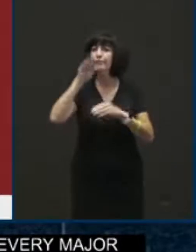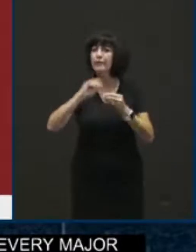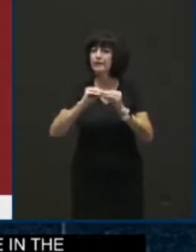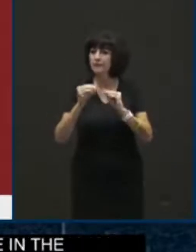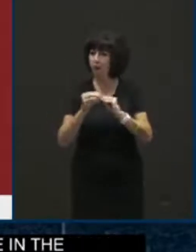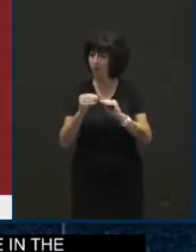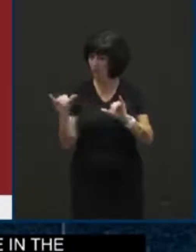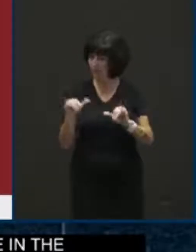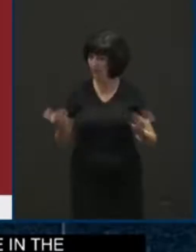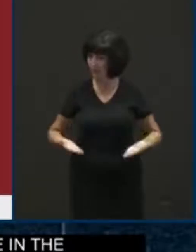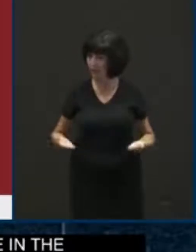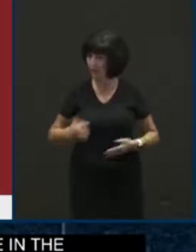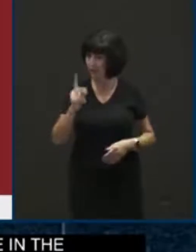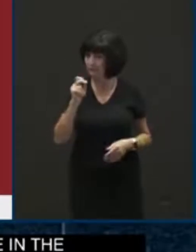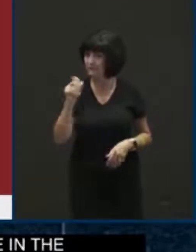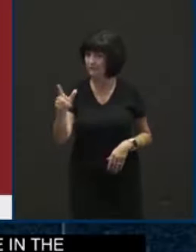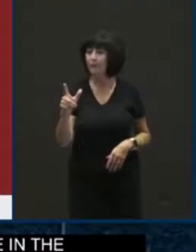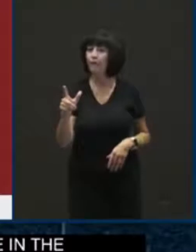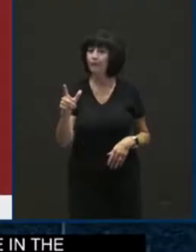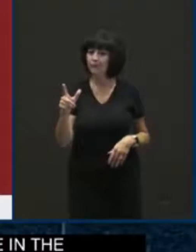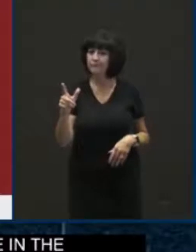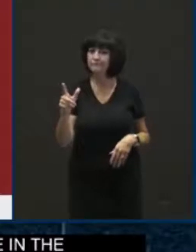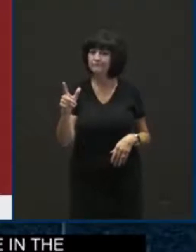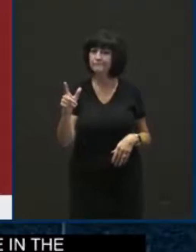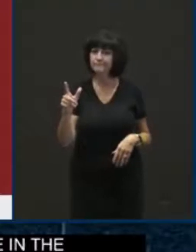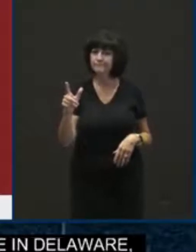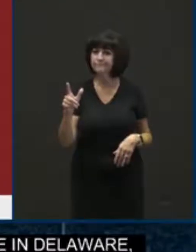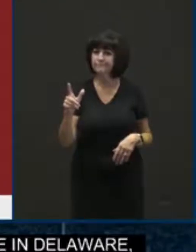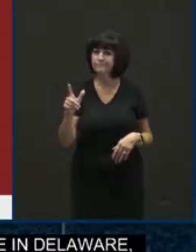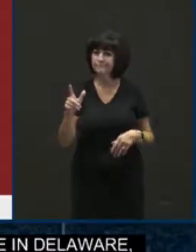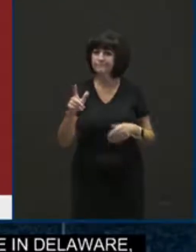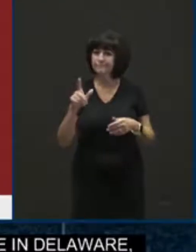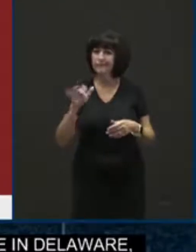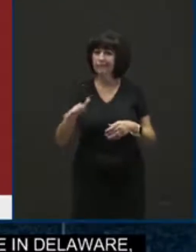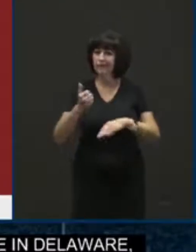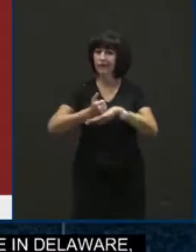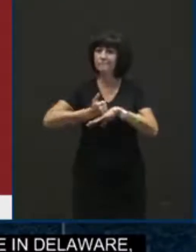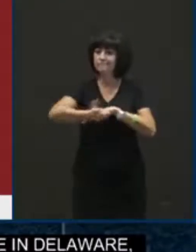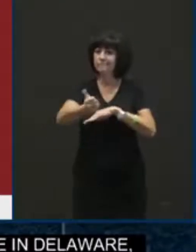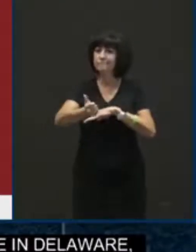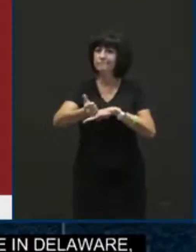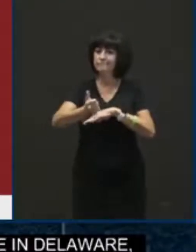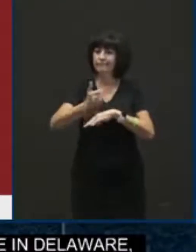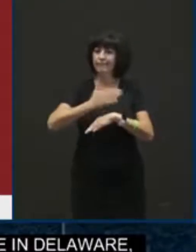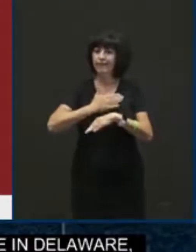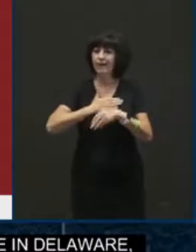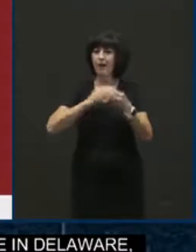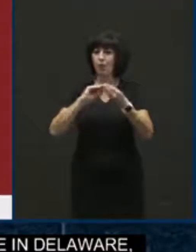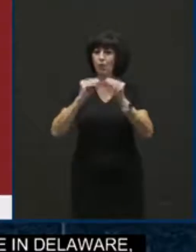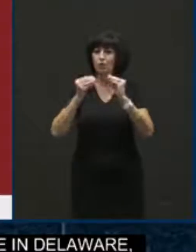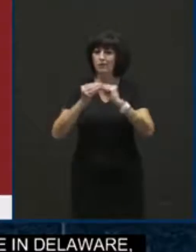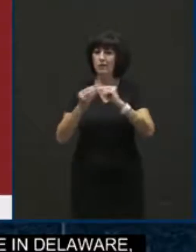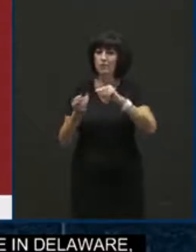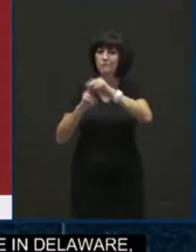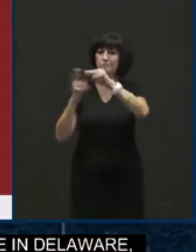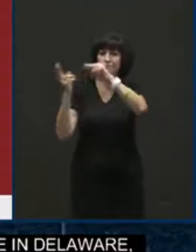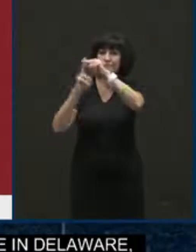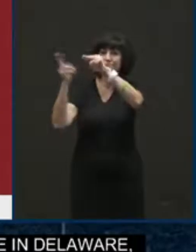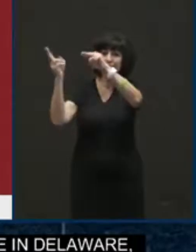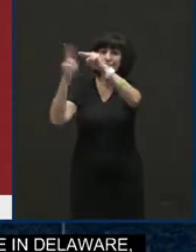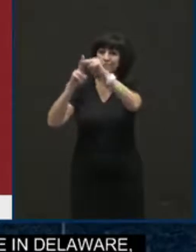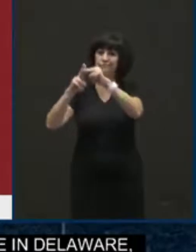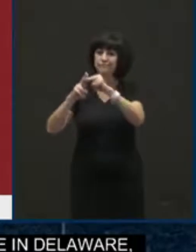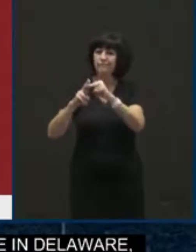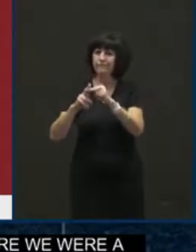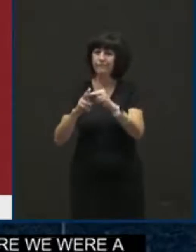is pushing our cases up about 10% over where we were a week or two ago, and a couple of